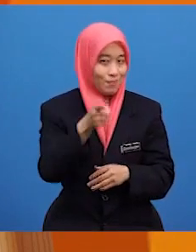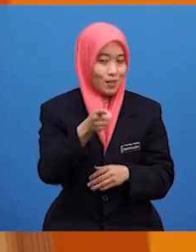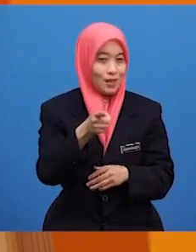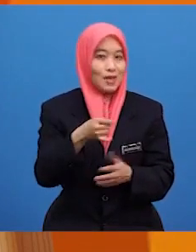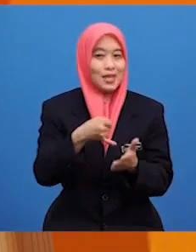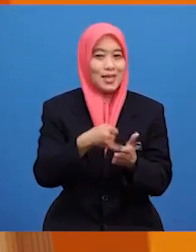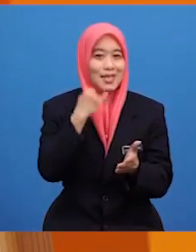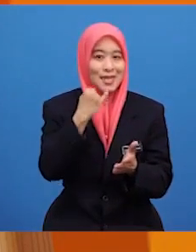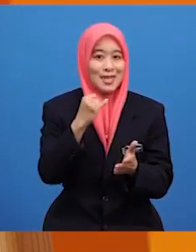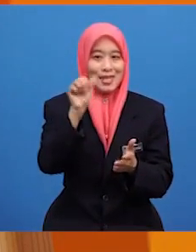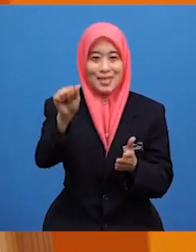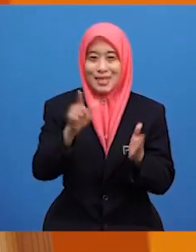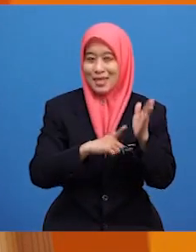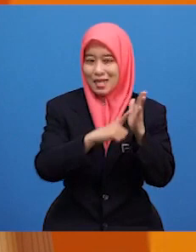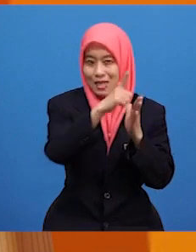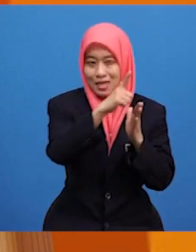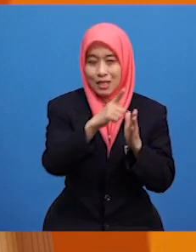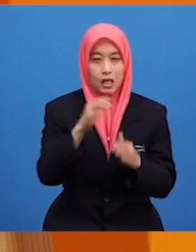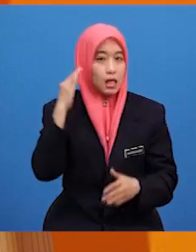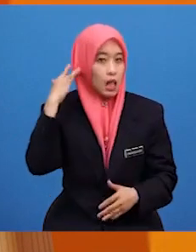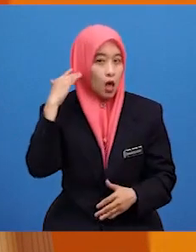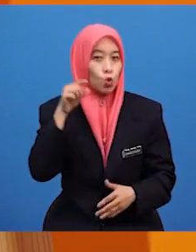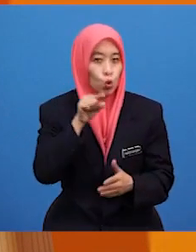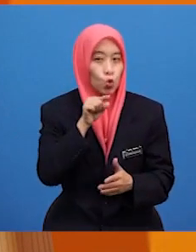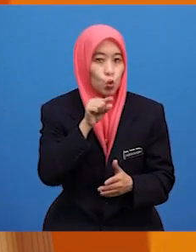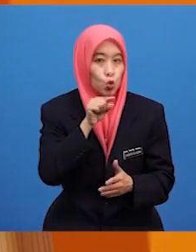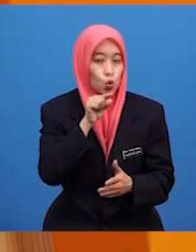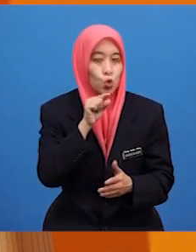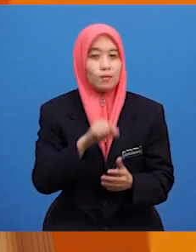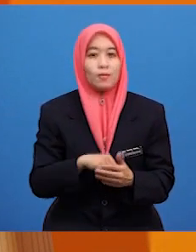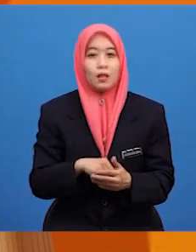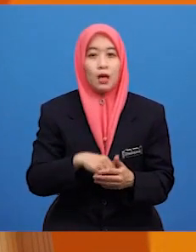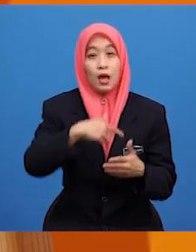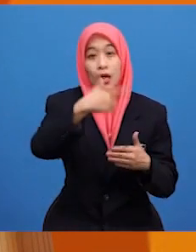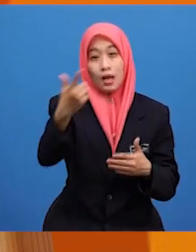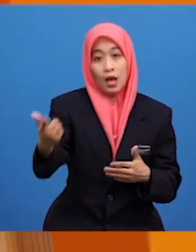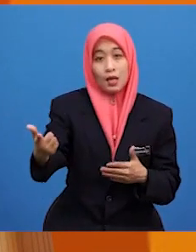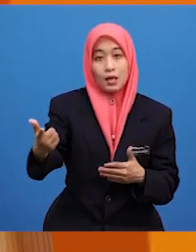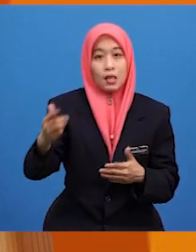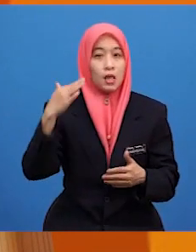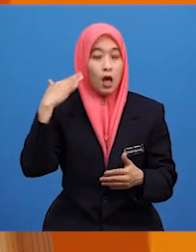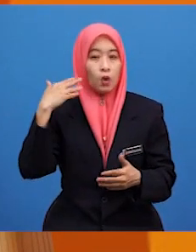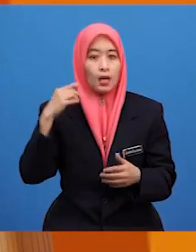It is a lizard. Now, on to the next sound.